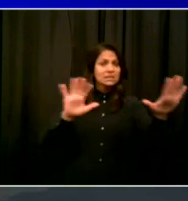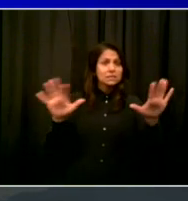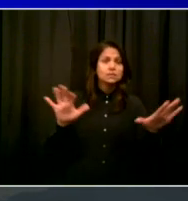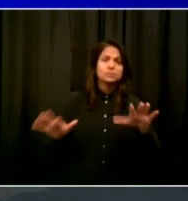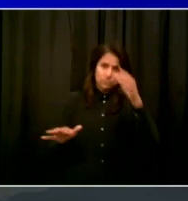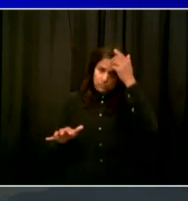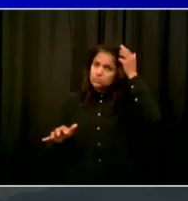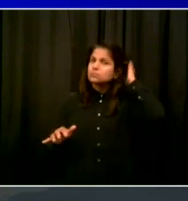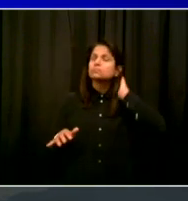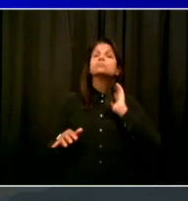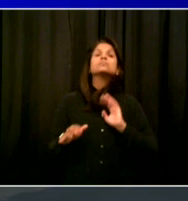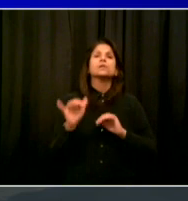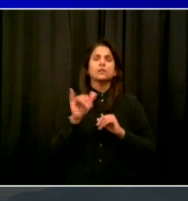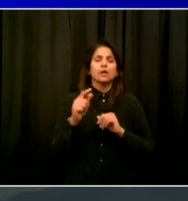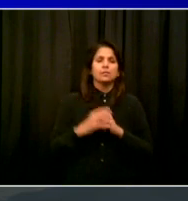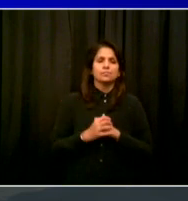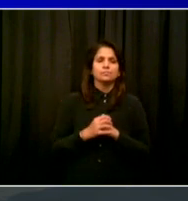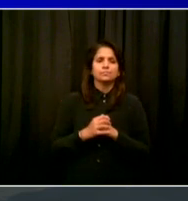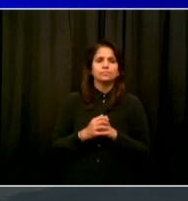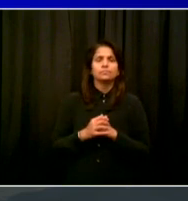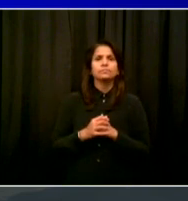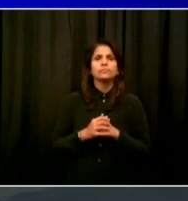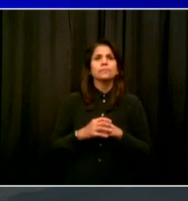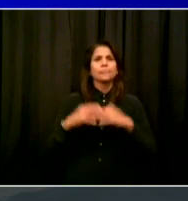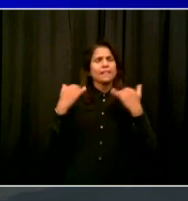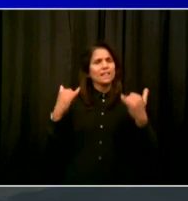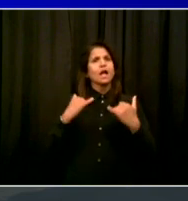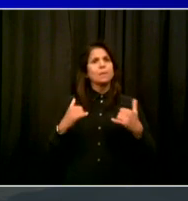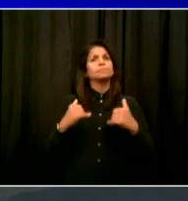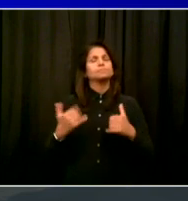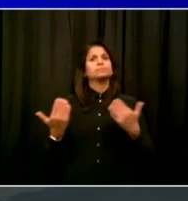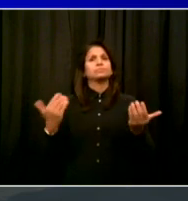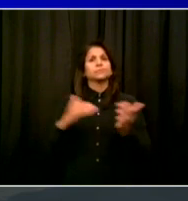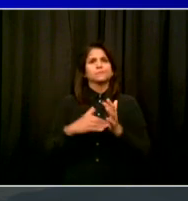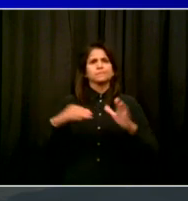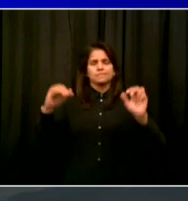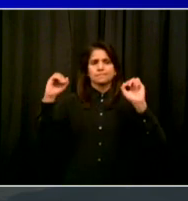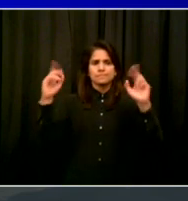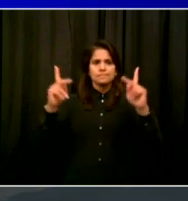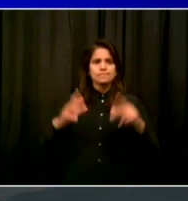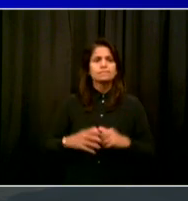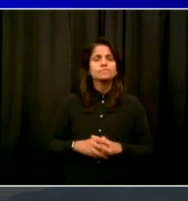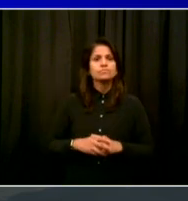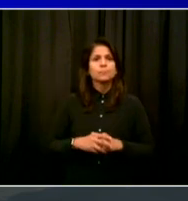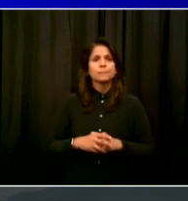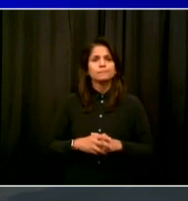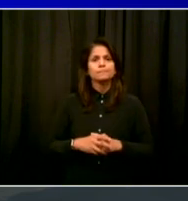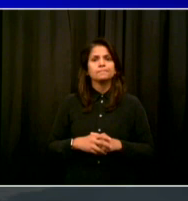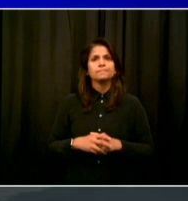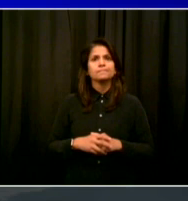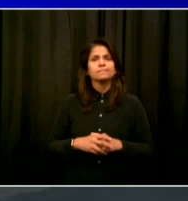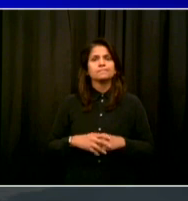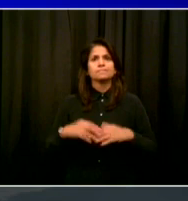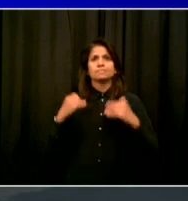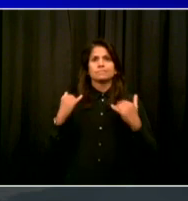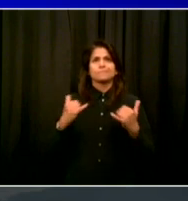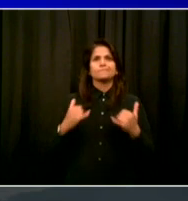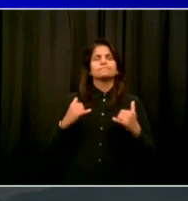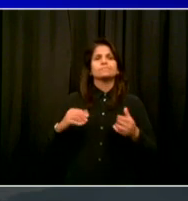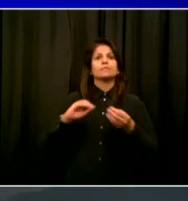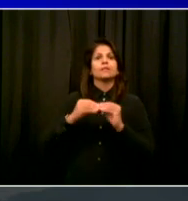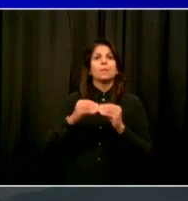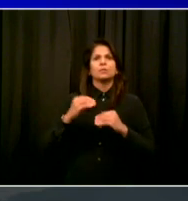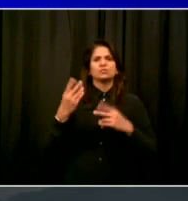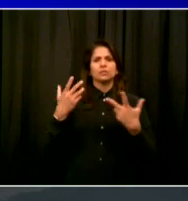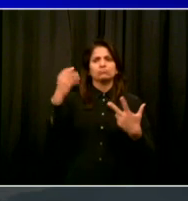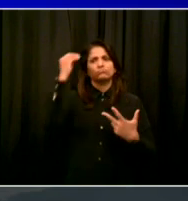rise. But right now, thank God, still at a lower level. But here's where the news gets much worse. Number 2, the